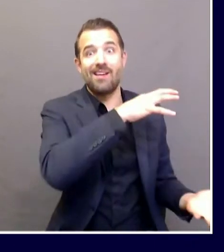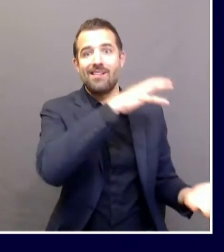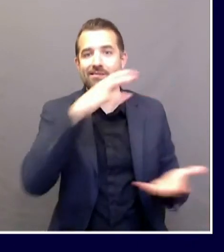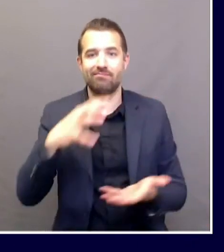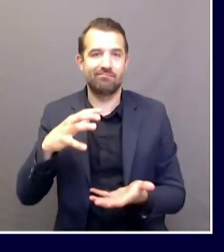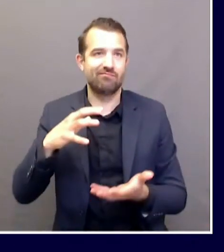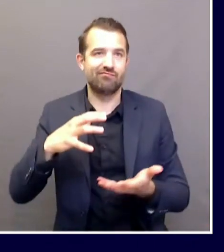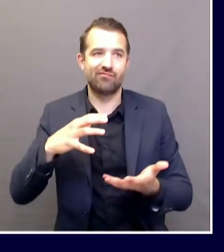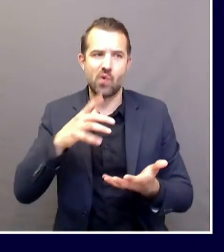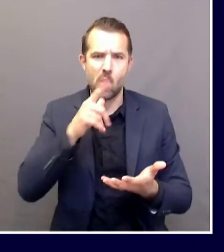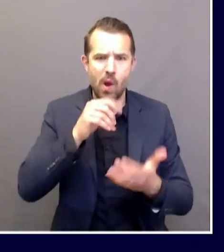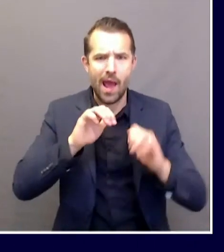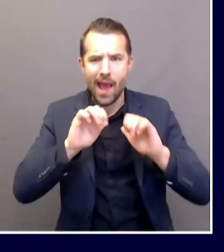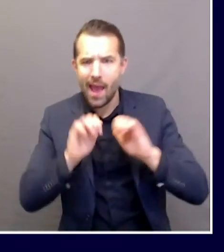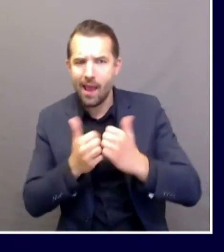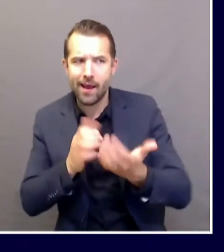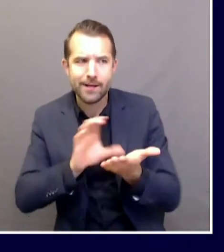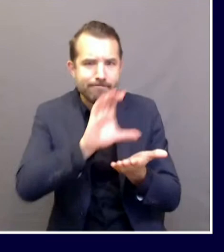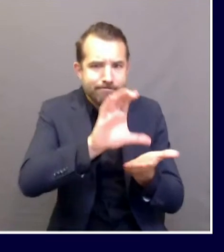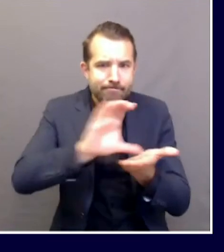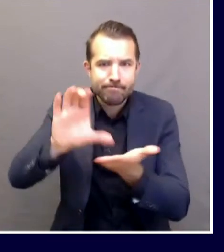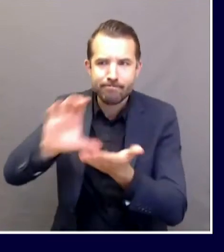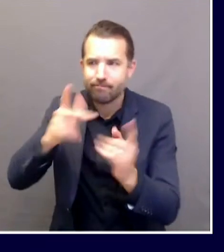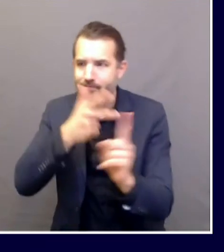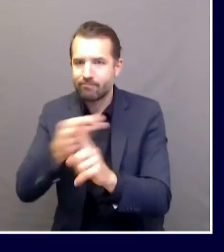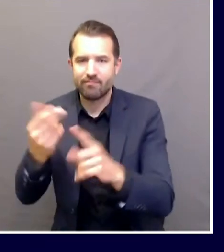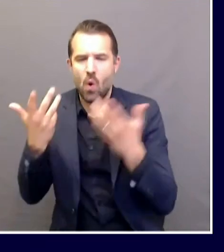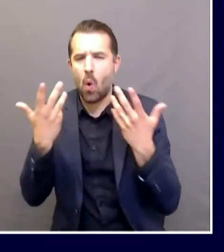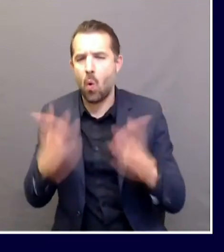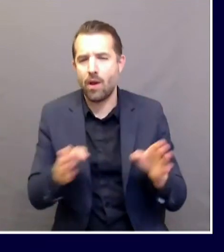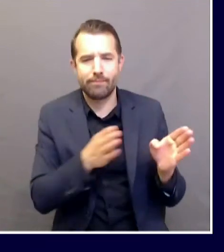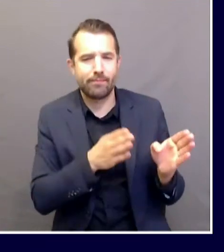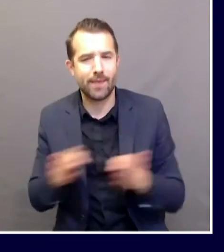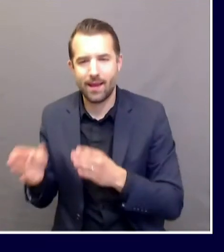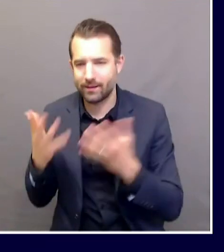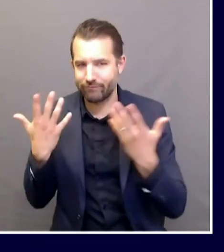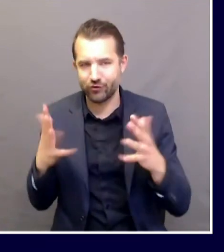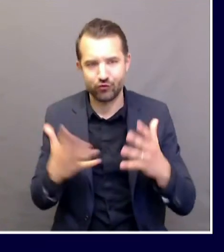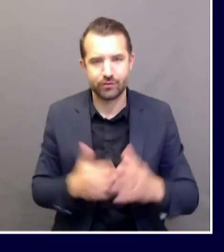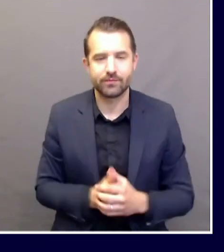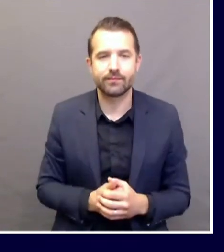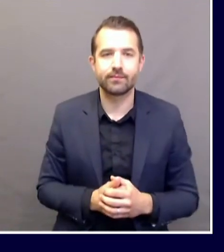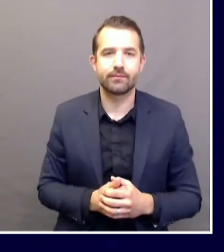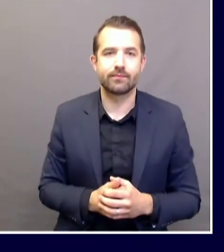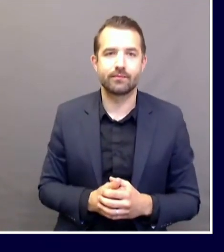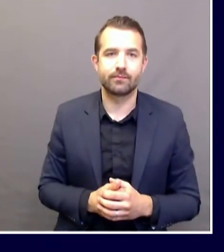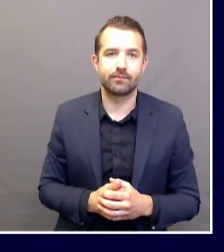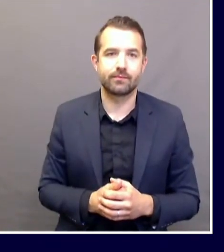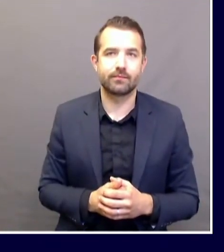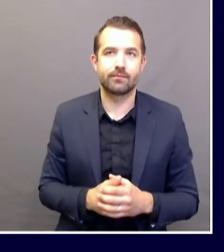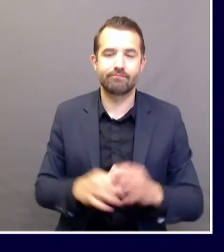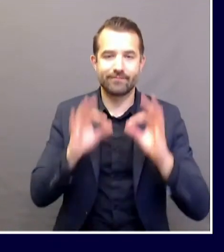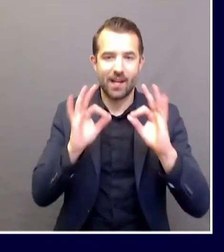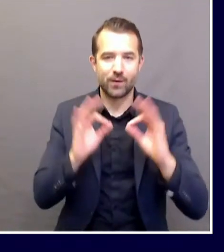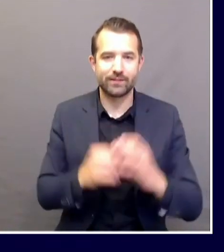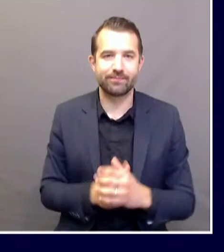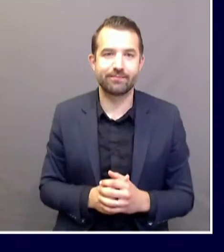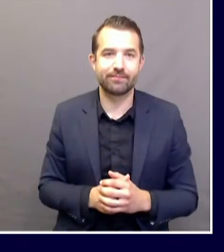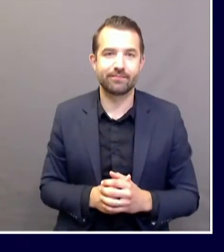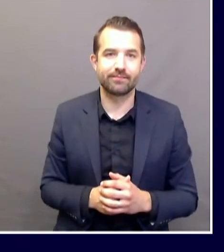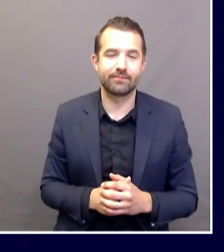And then I just quickly piggybacking on that, if you could explain the